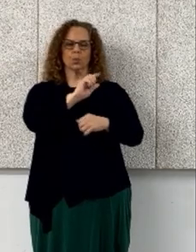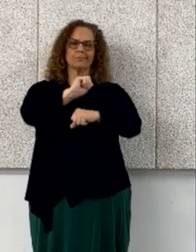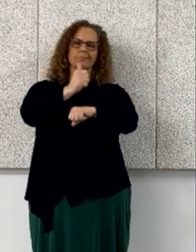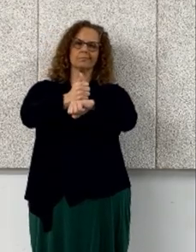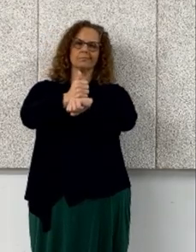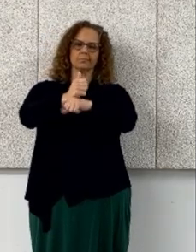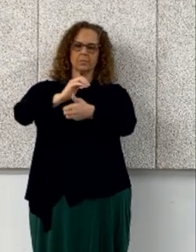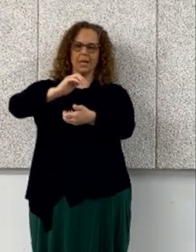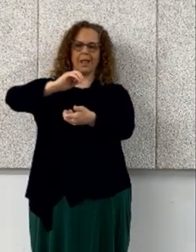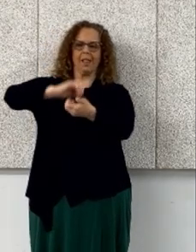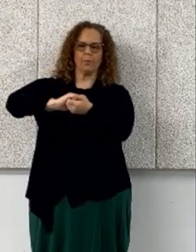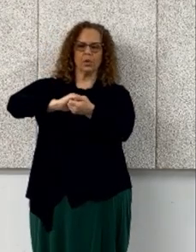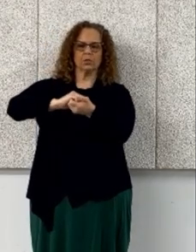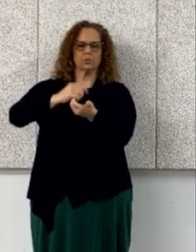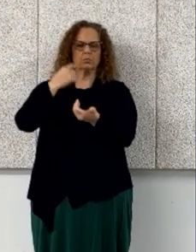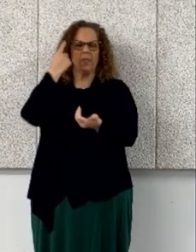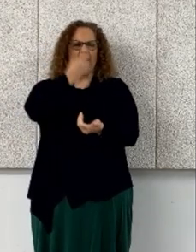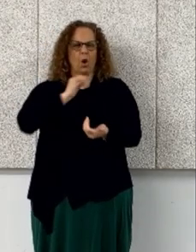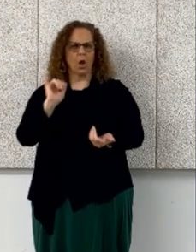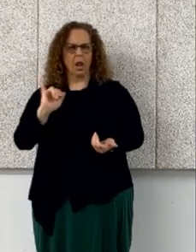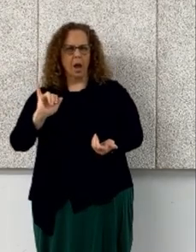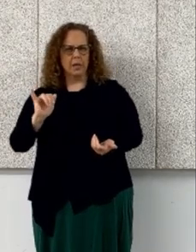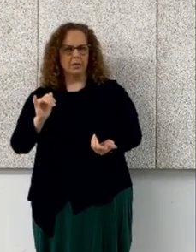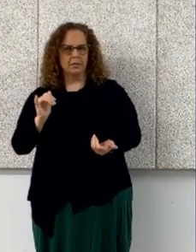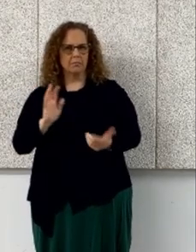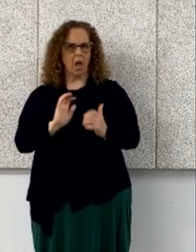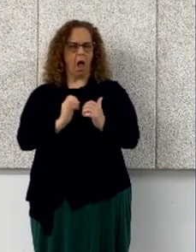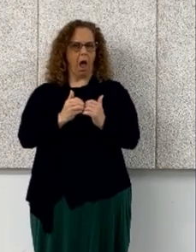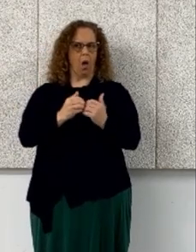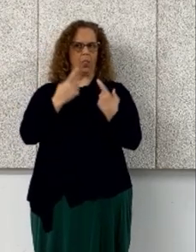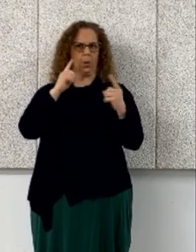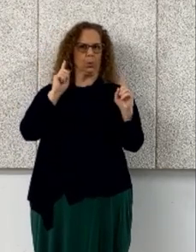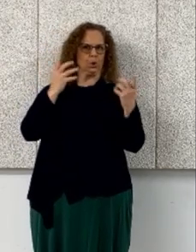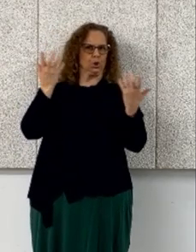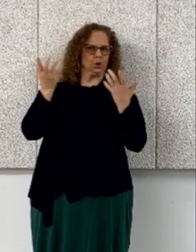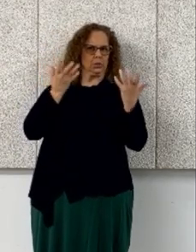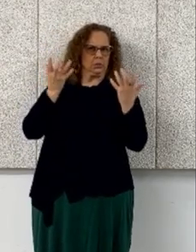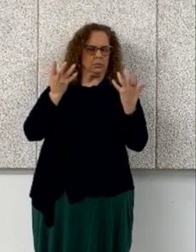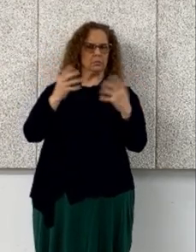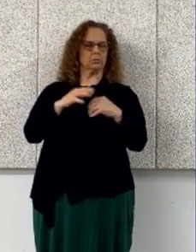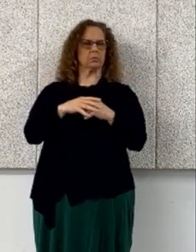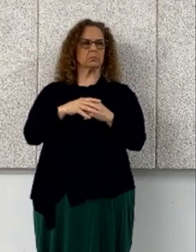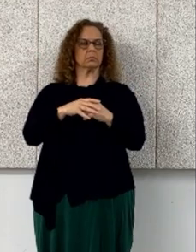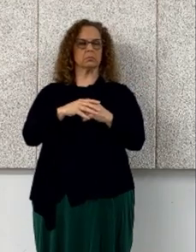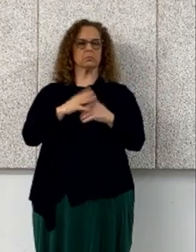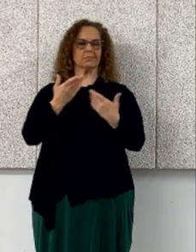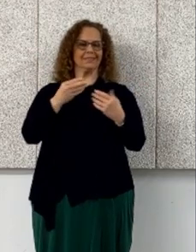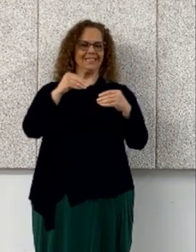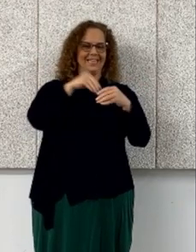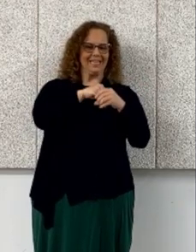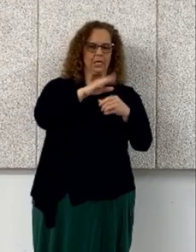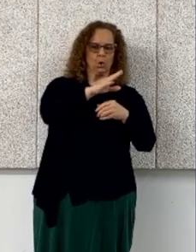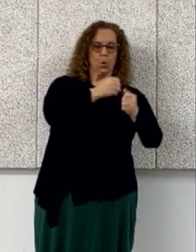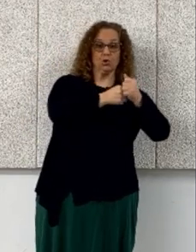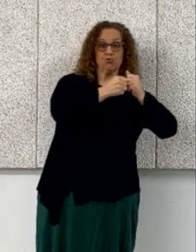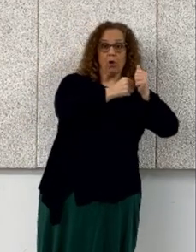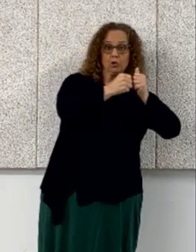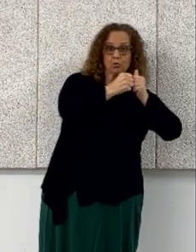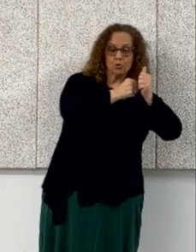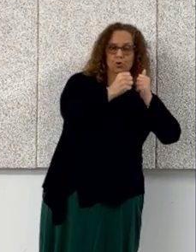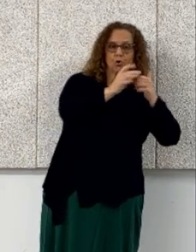practice in your roles, whether that's within your leadership structure or, you know, just like how